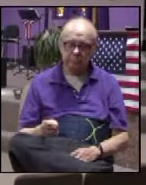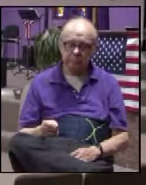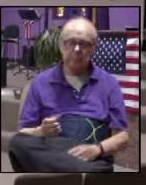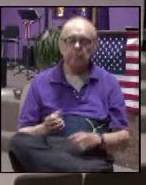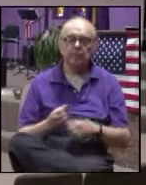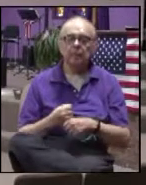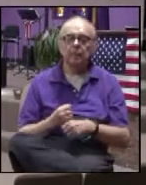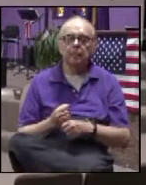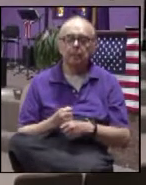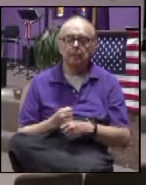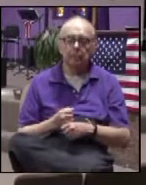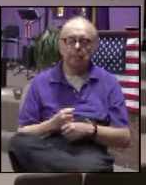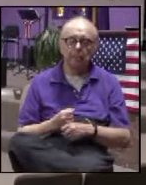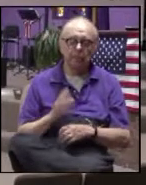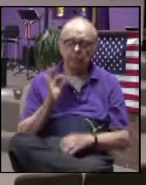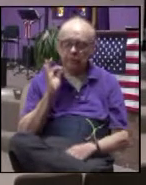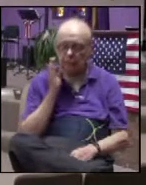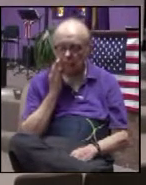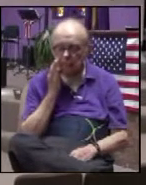produce fruit.